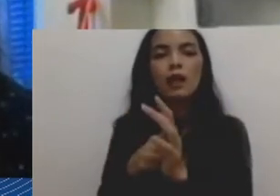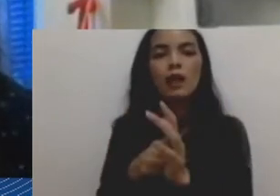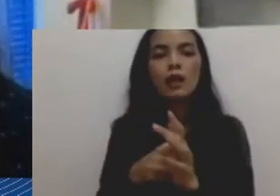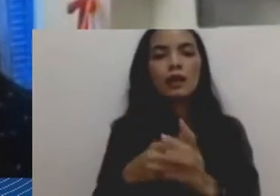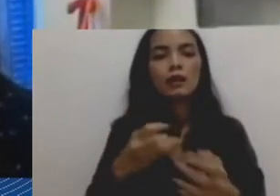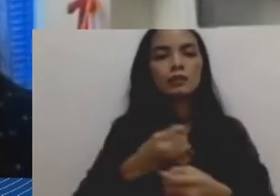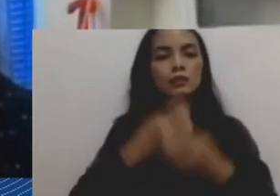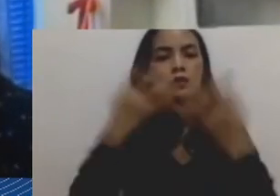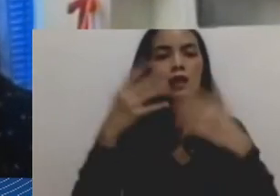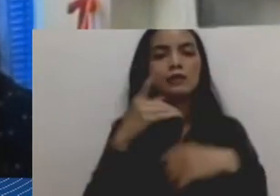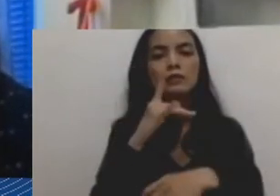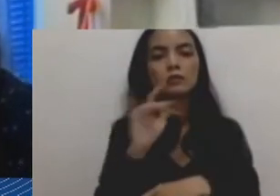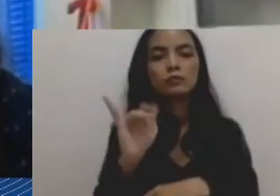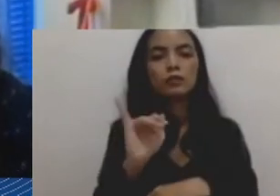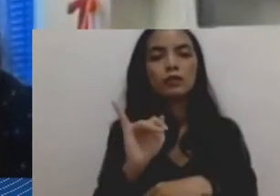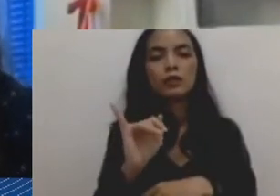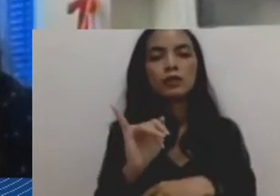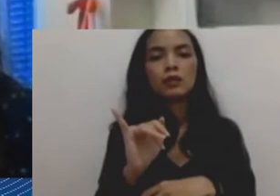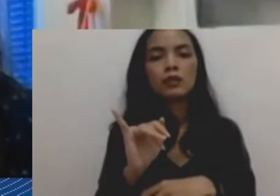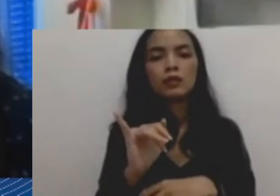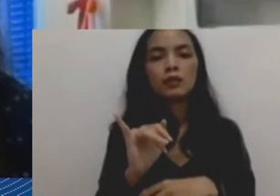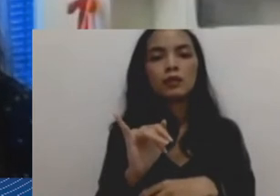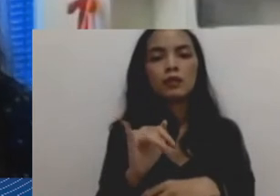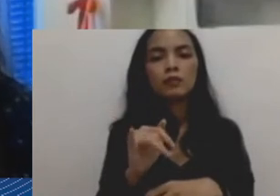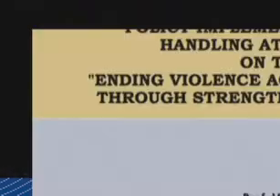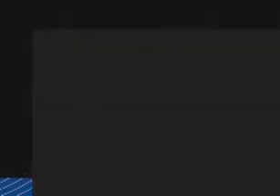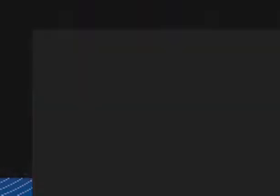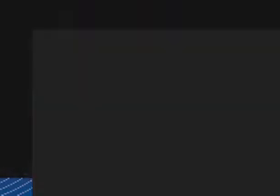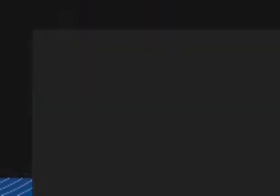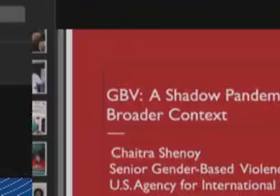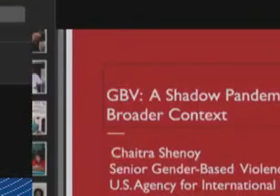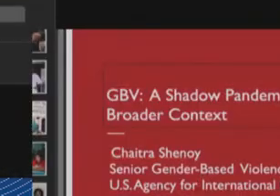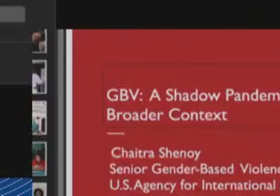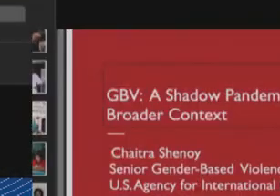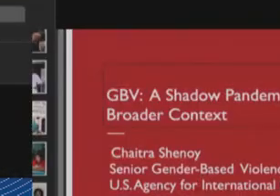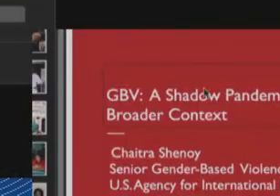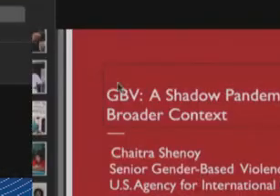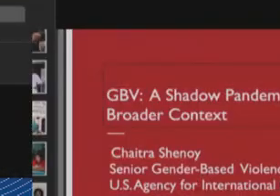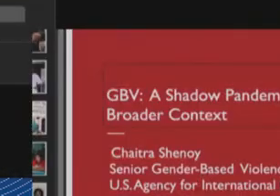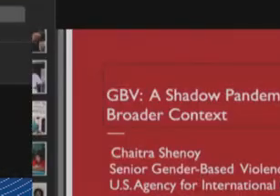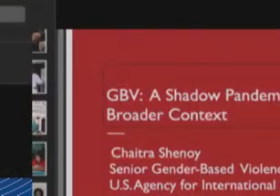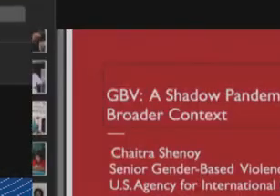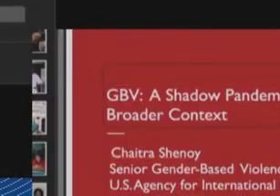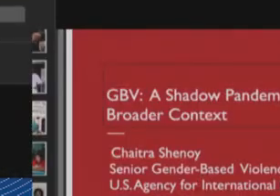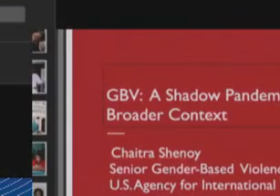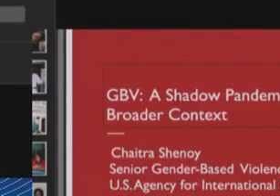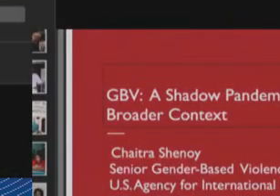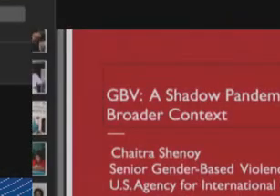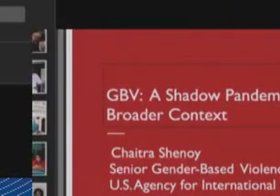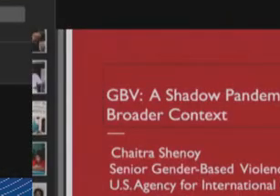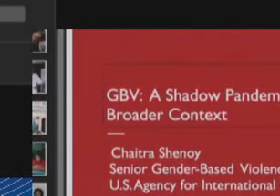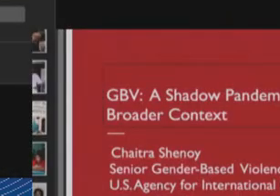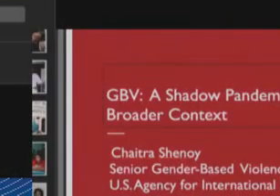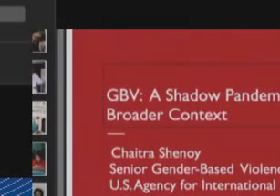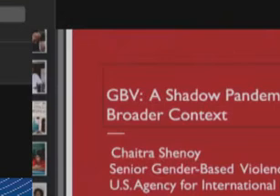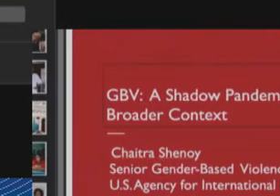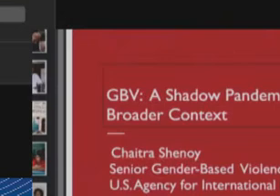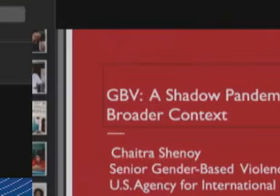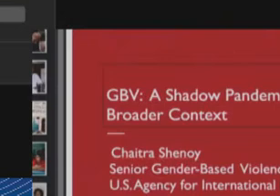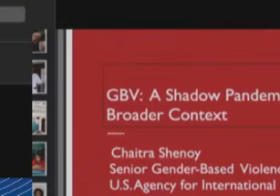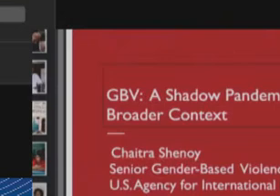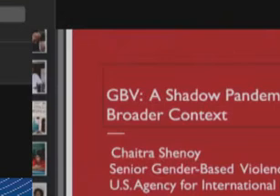hits close to home, as GBV affects all countries that USAID has presence in.